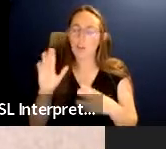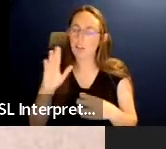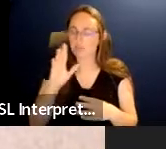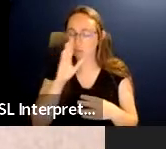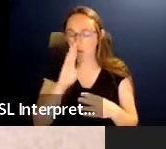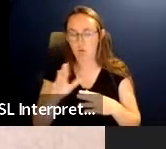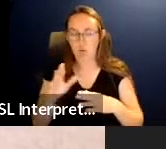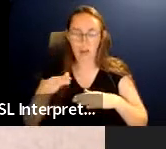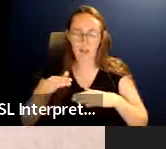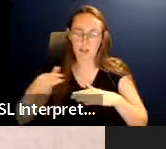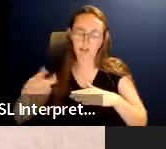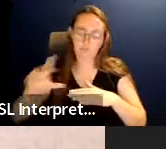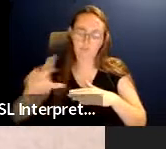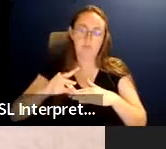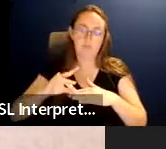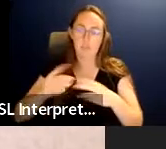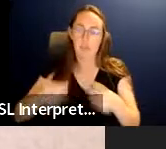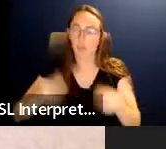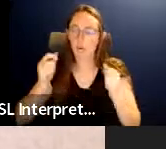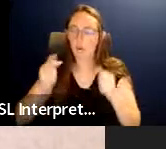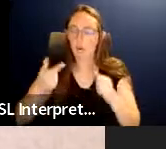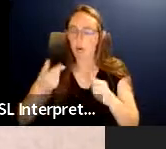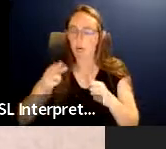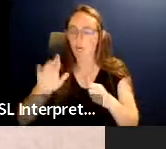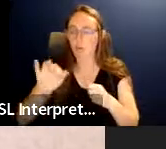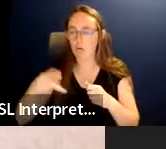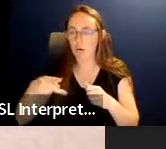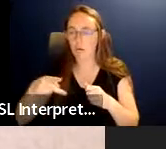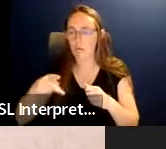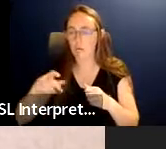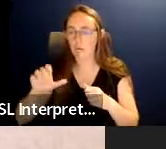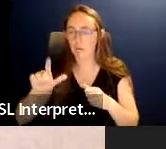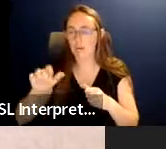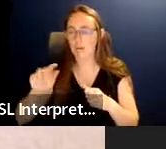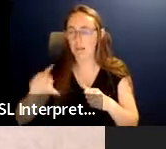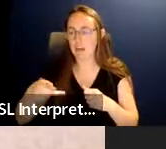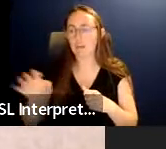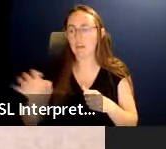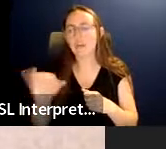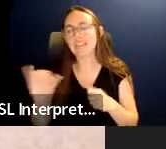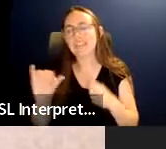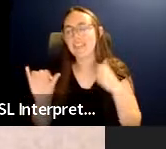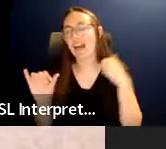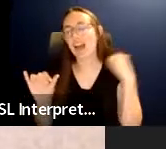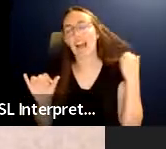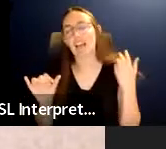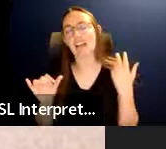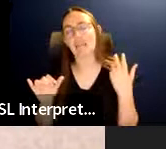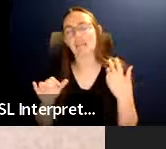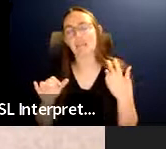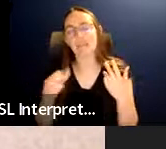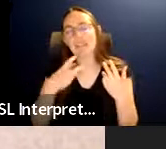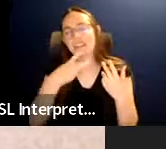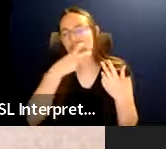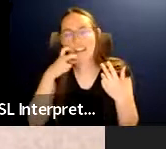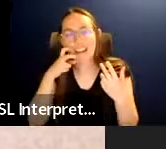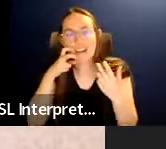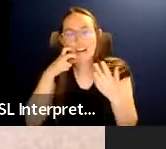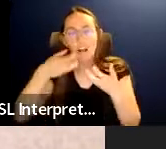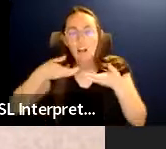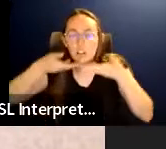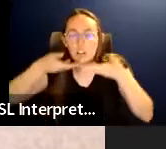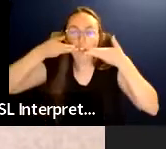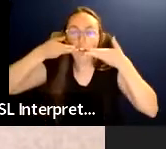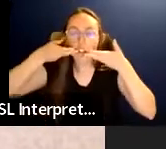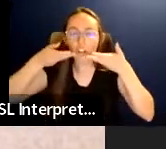clamp so that kind of like a dental impression. So I'll take the Instamorph and I will push it over an object to get an